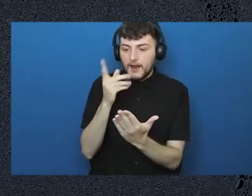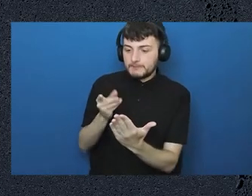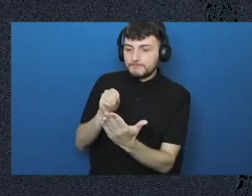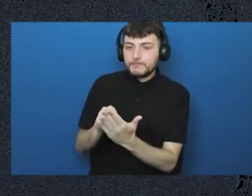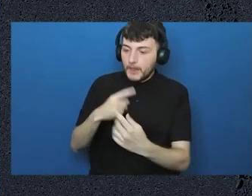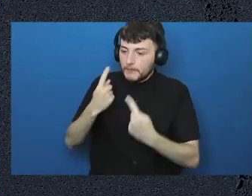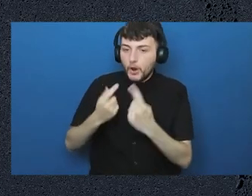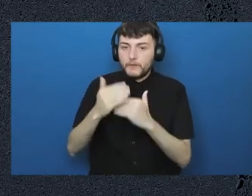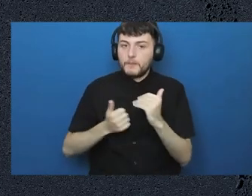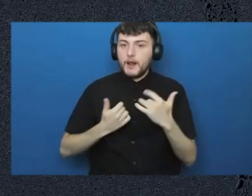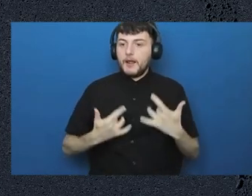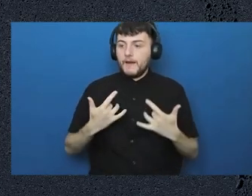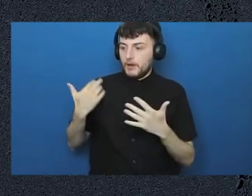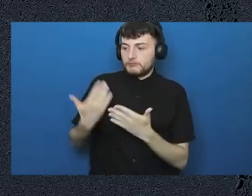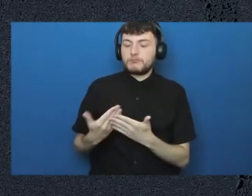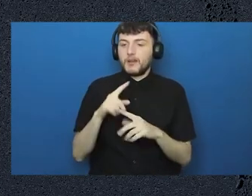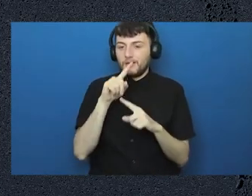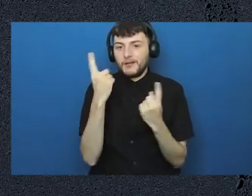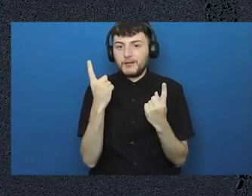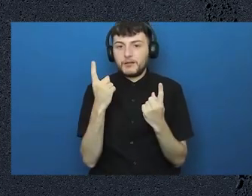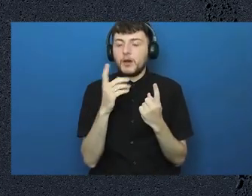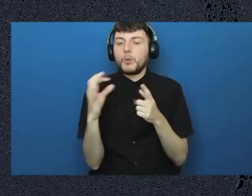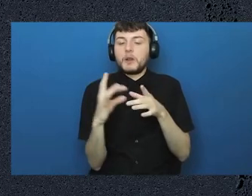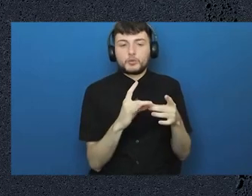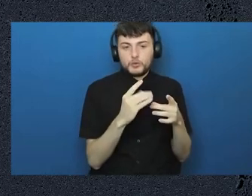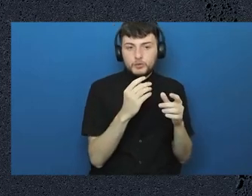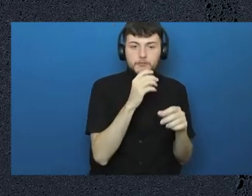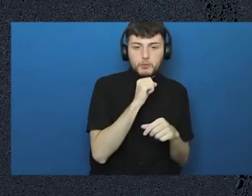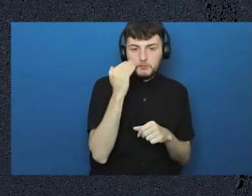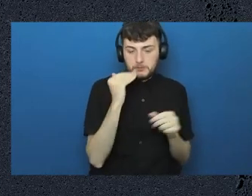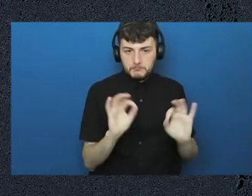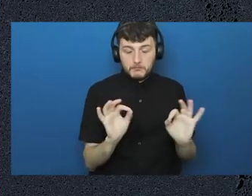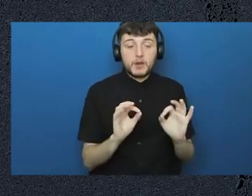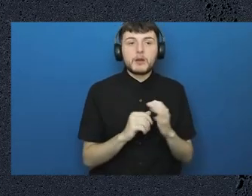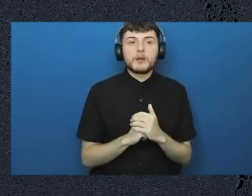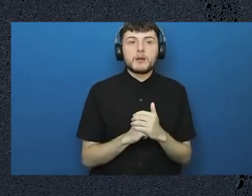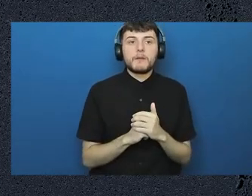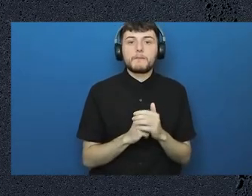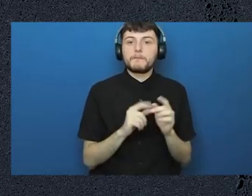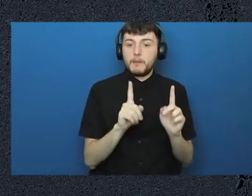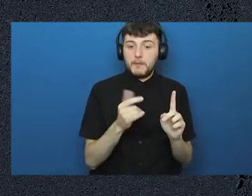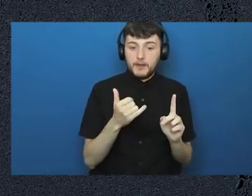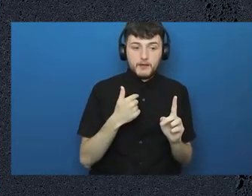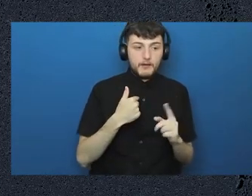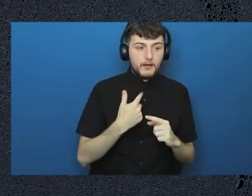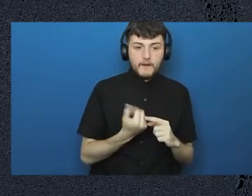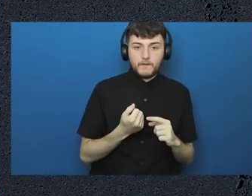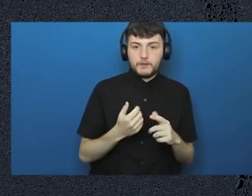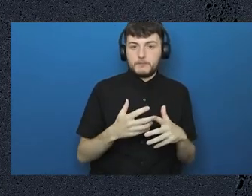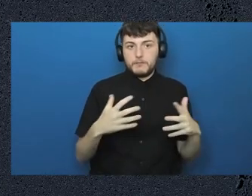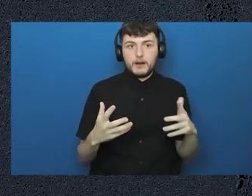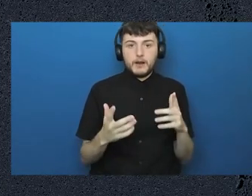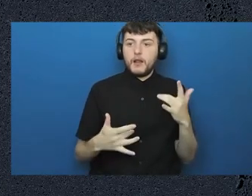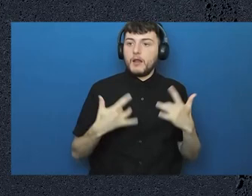thing. It could be applicable to all genders, in my opinion. Yeah. You might have had a life-changing situation, but there's nowhere in that application to actually capture